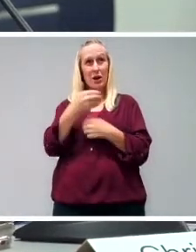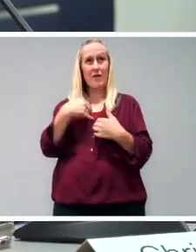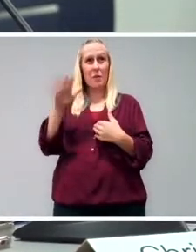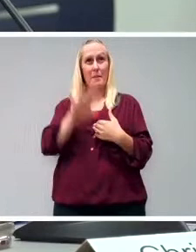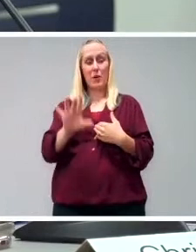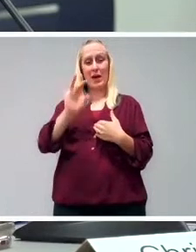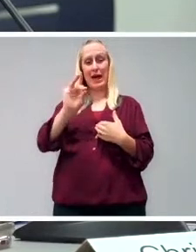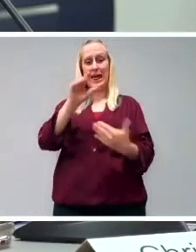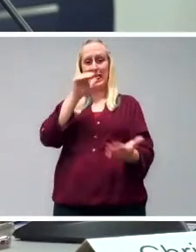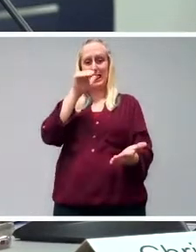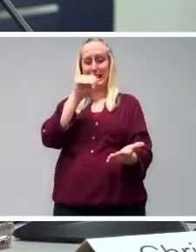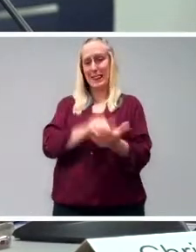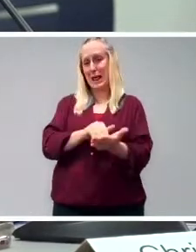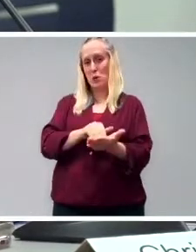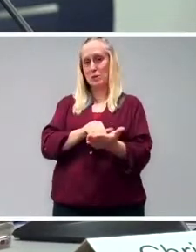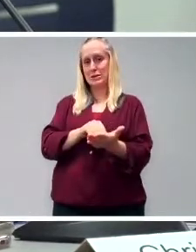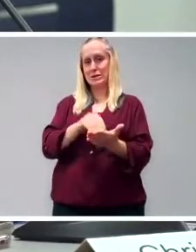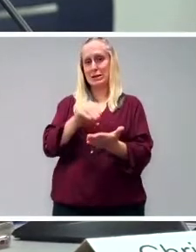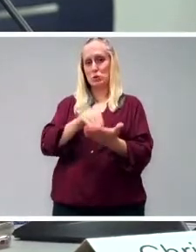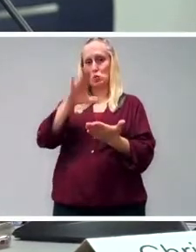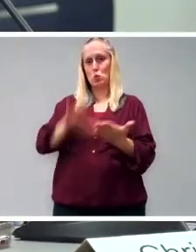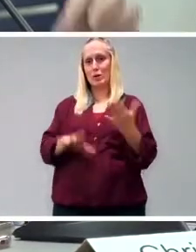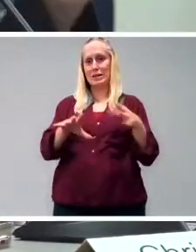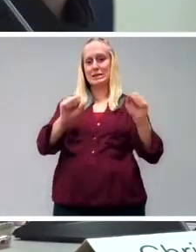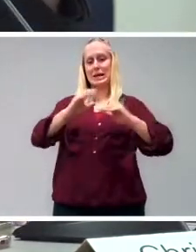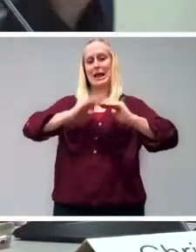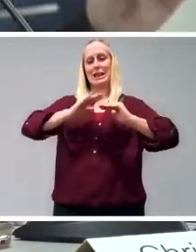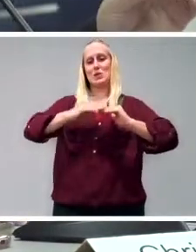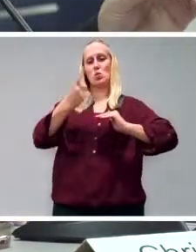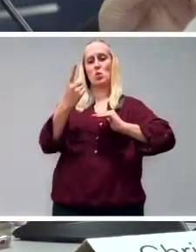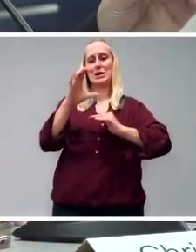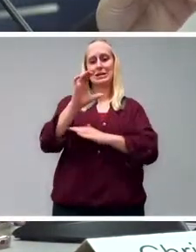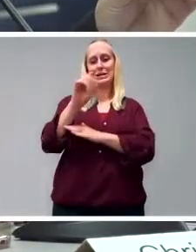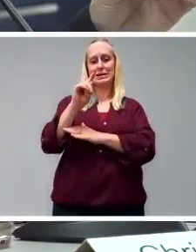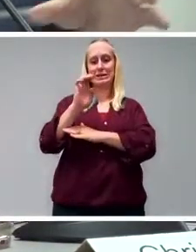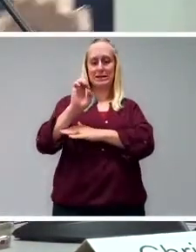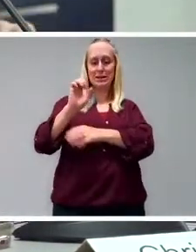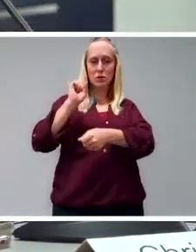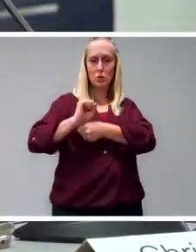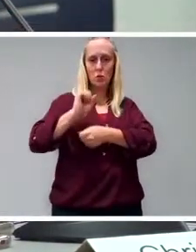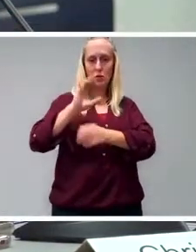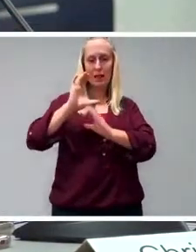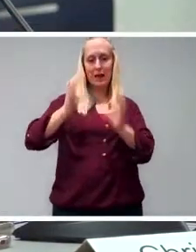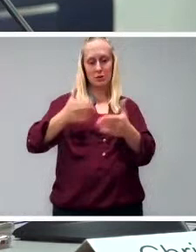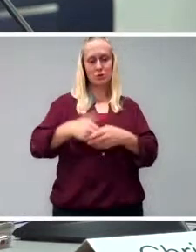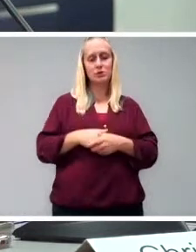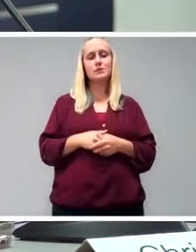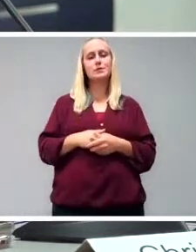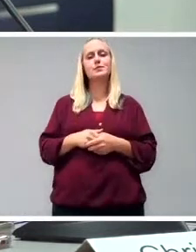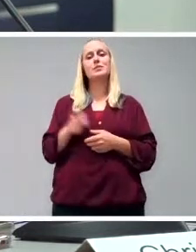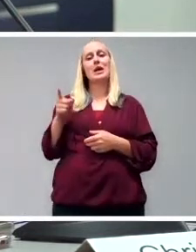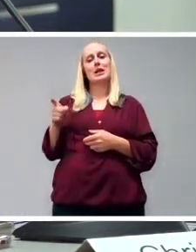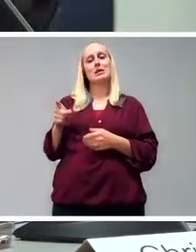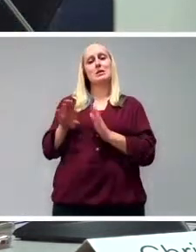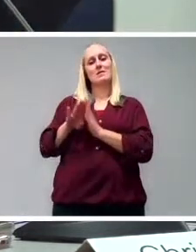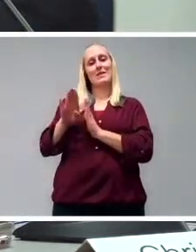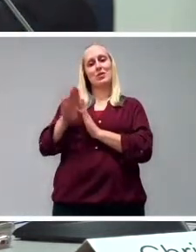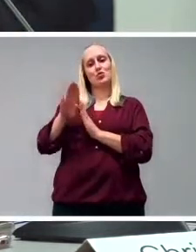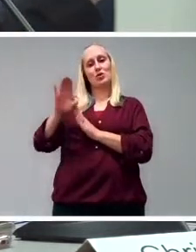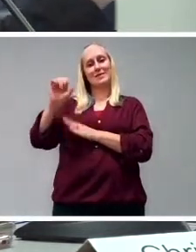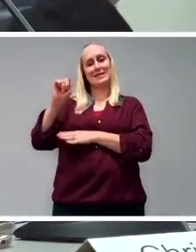take at least one CTE course. And the innovation of CTEC has really helped us think,